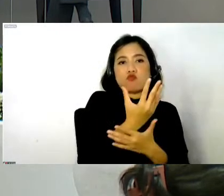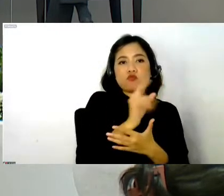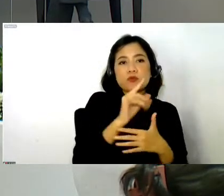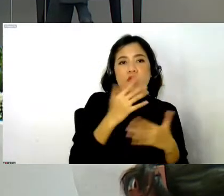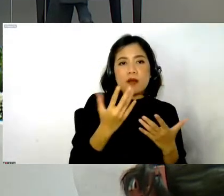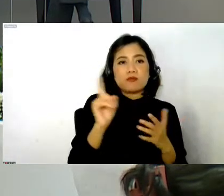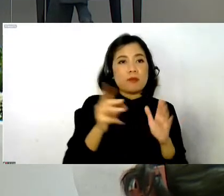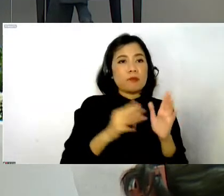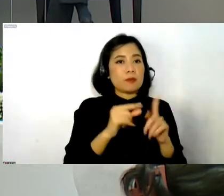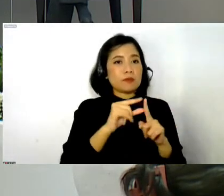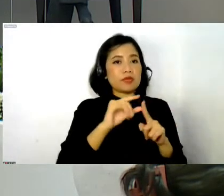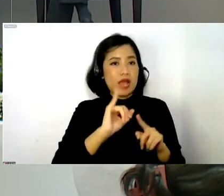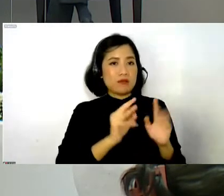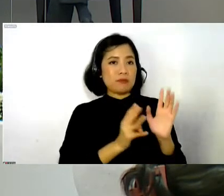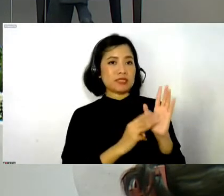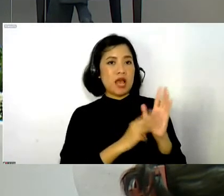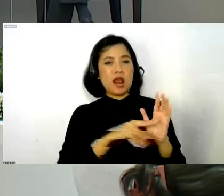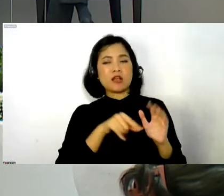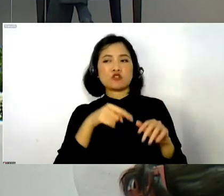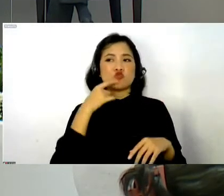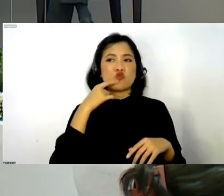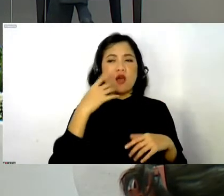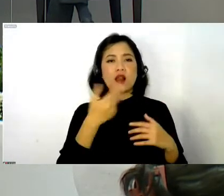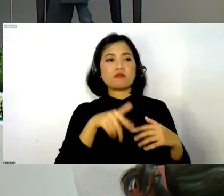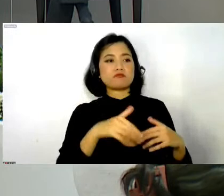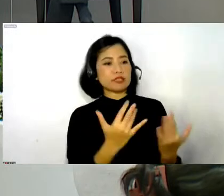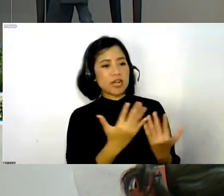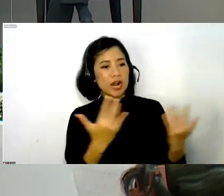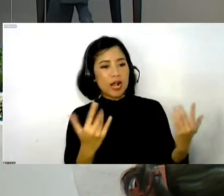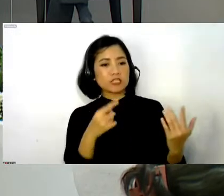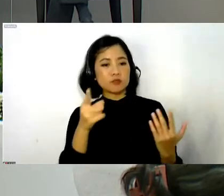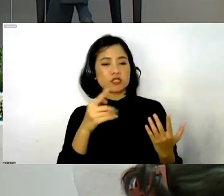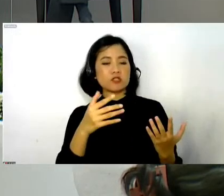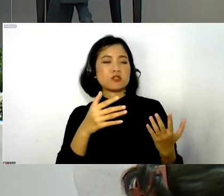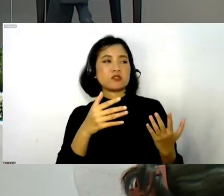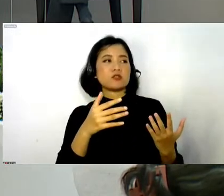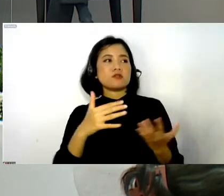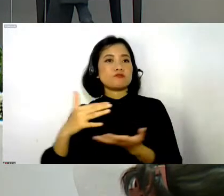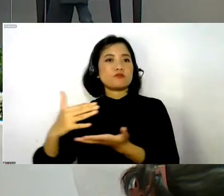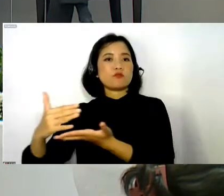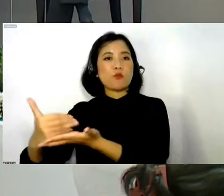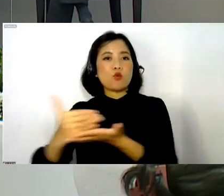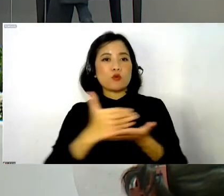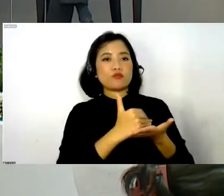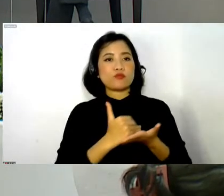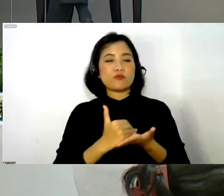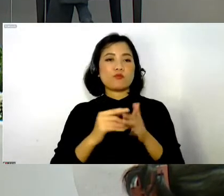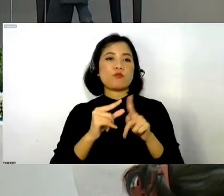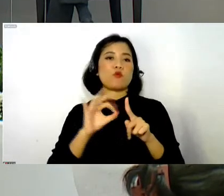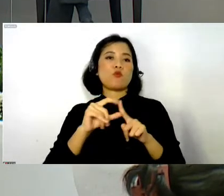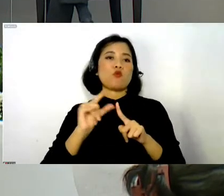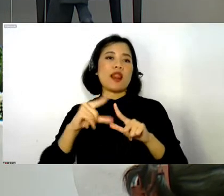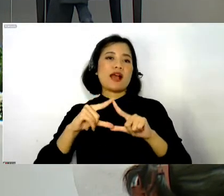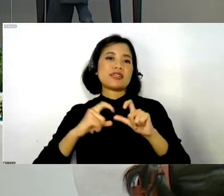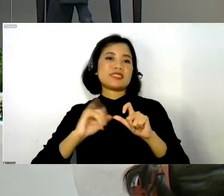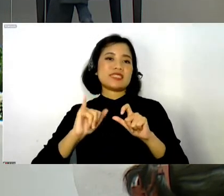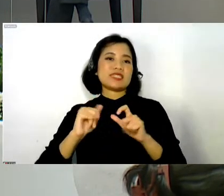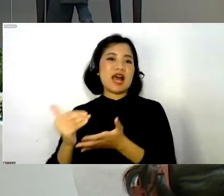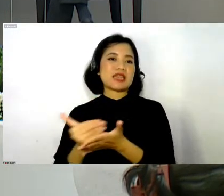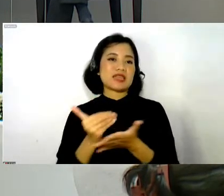And then with regard to targeting, I mentioned that formal targeting is important, using like PMT or